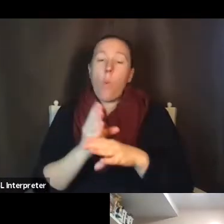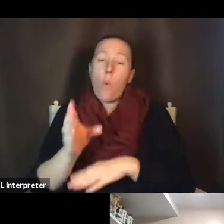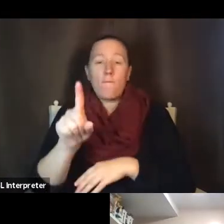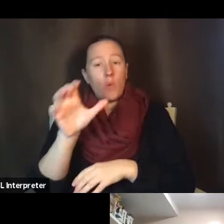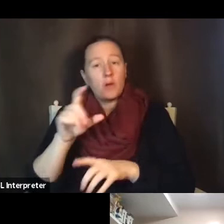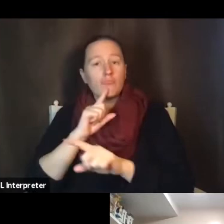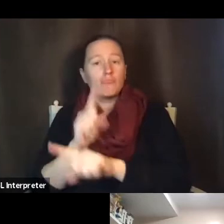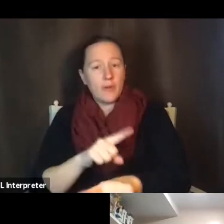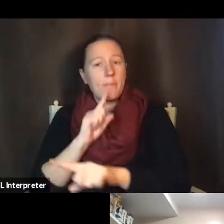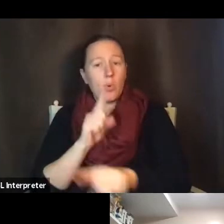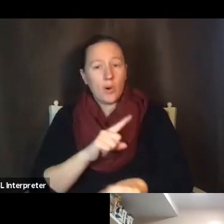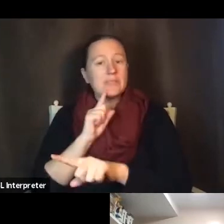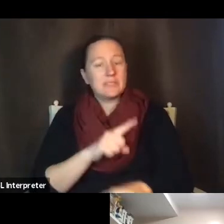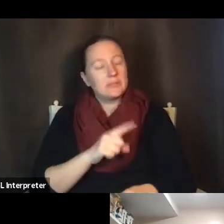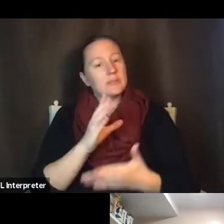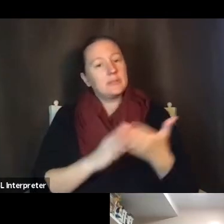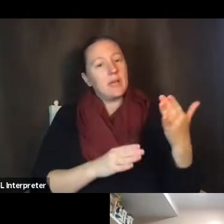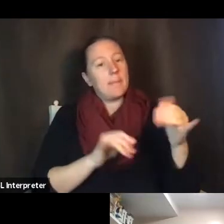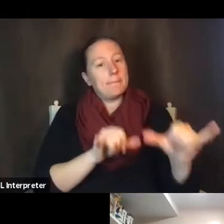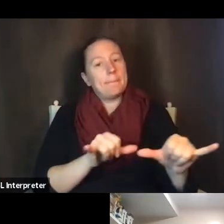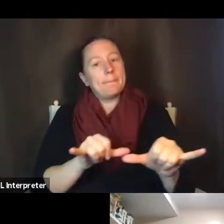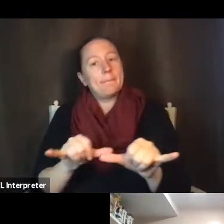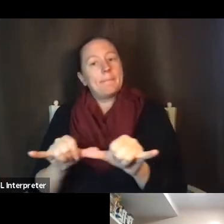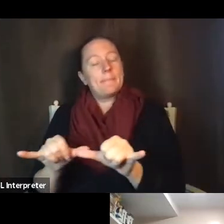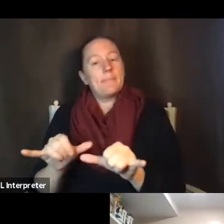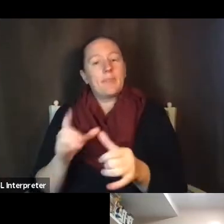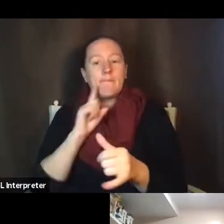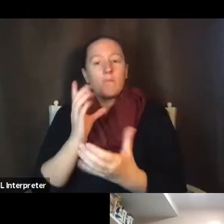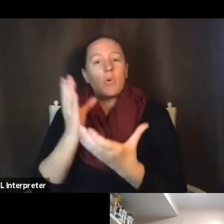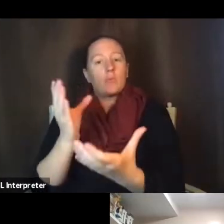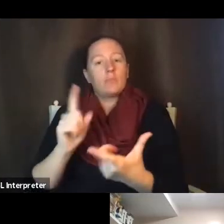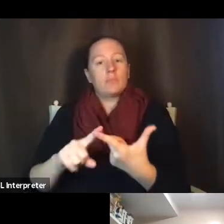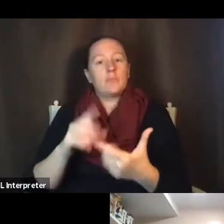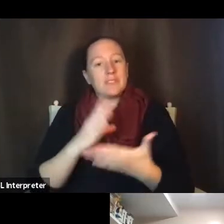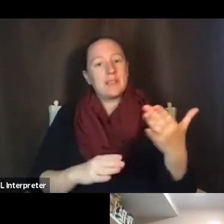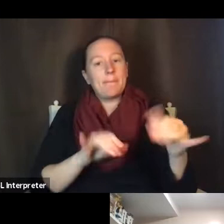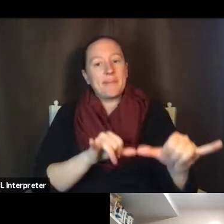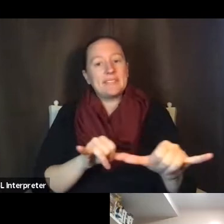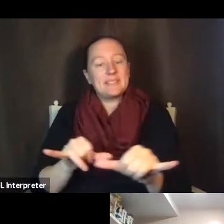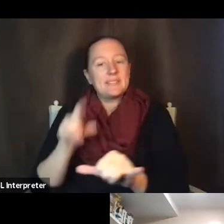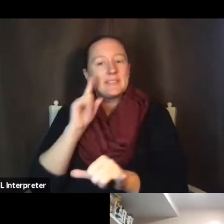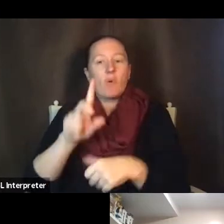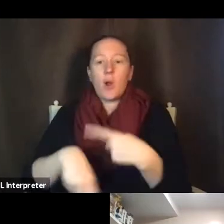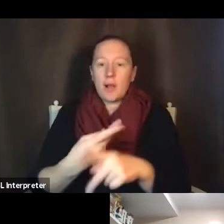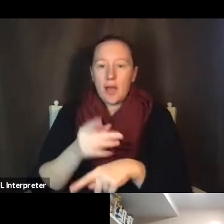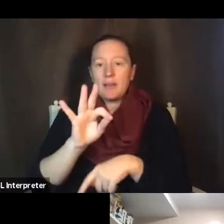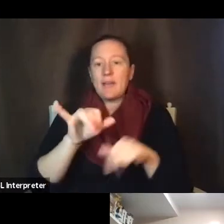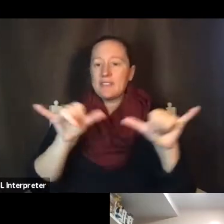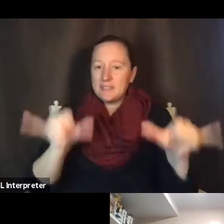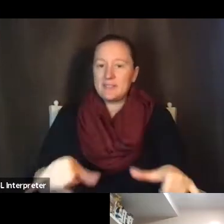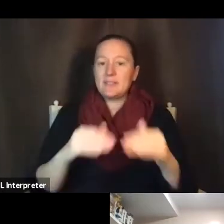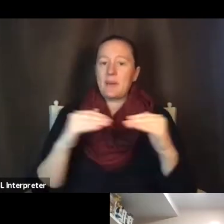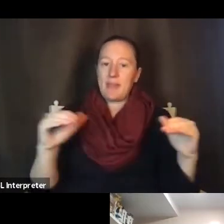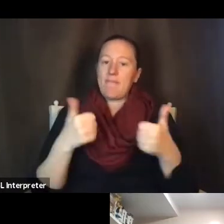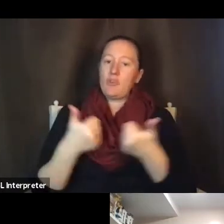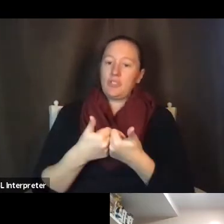some consistency in the recommendations and some consistency in the kinds of system level challenges that the state